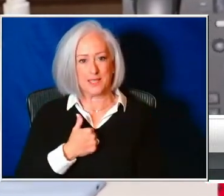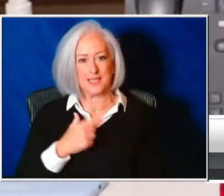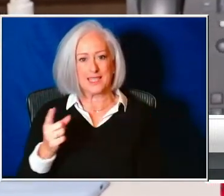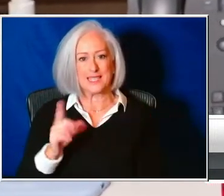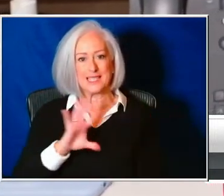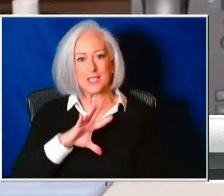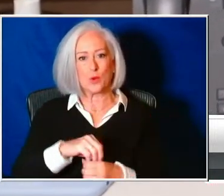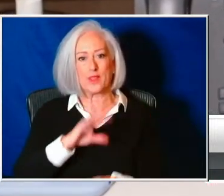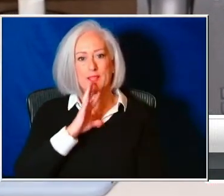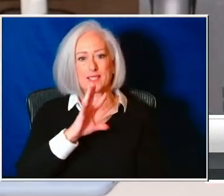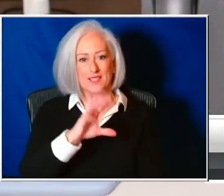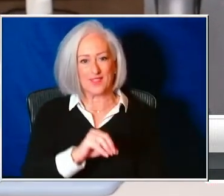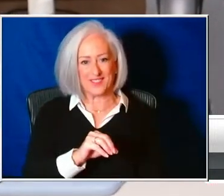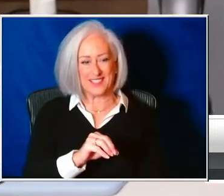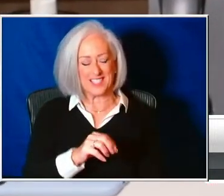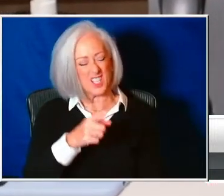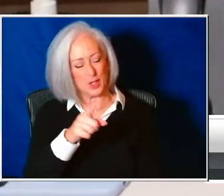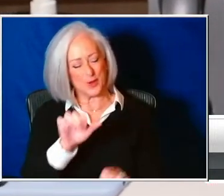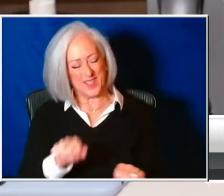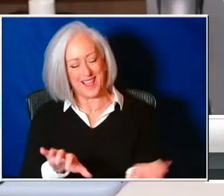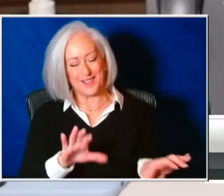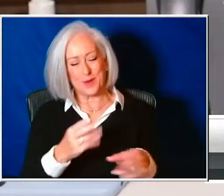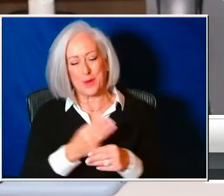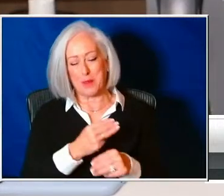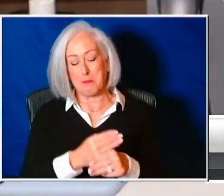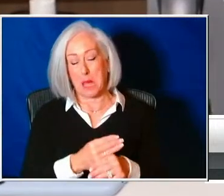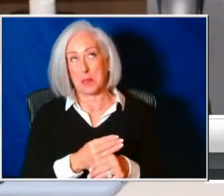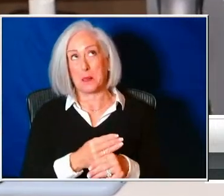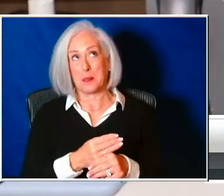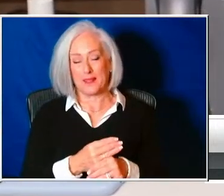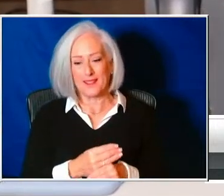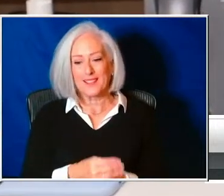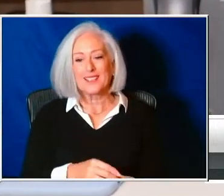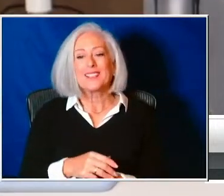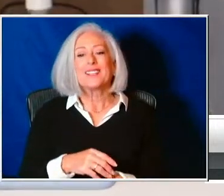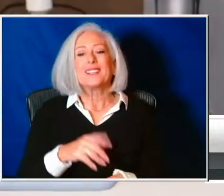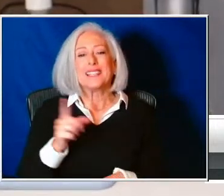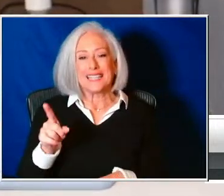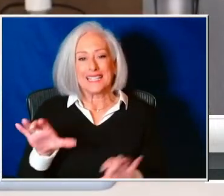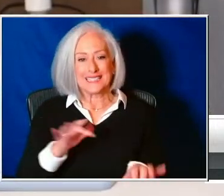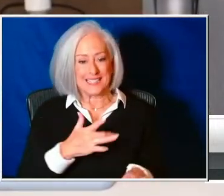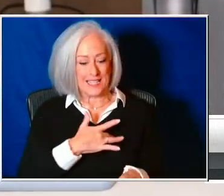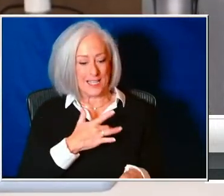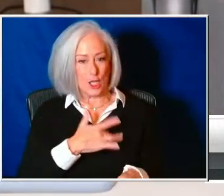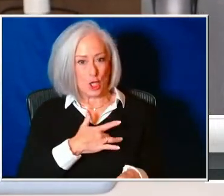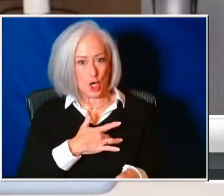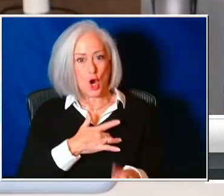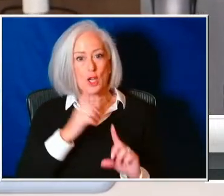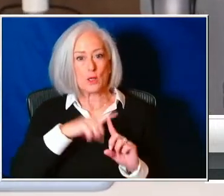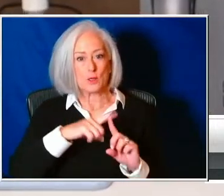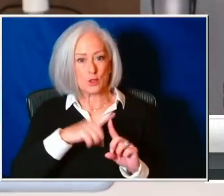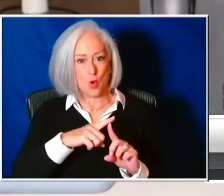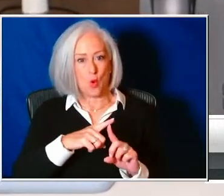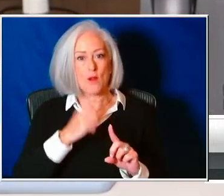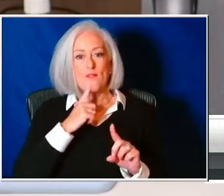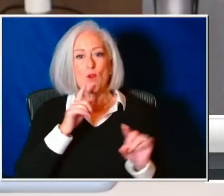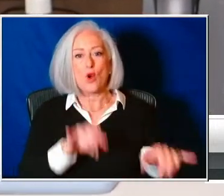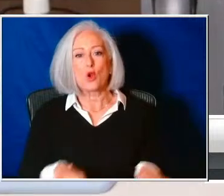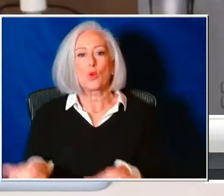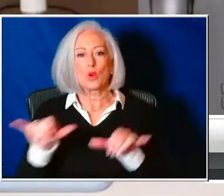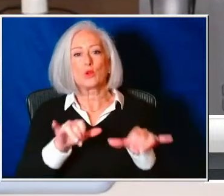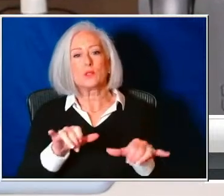it low. And when he did his cardio score, because he was just getting a routine checkup, and that was one of the things that the